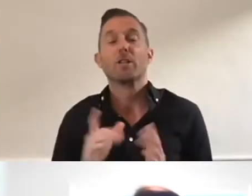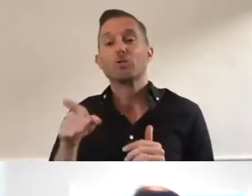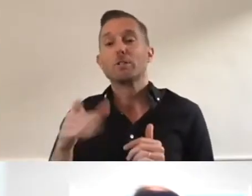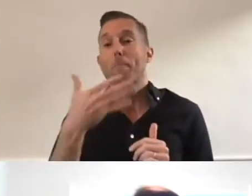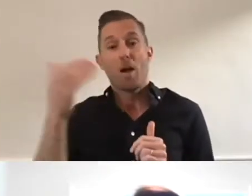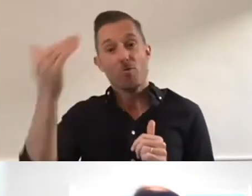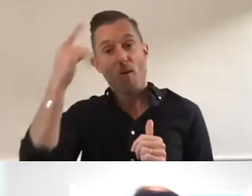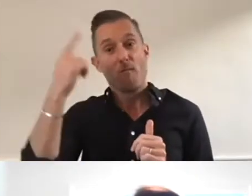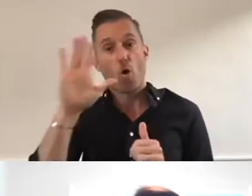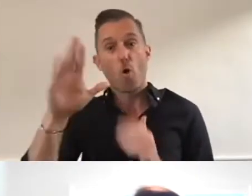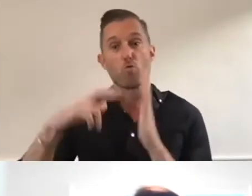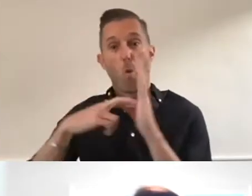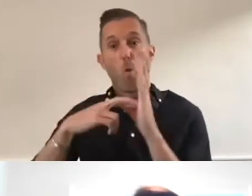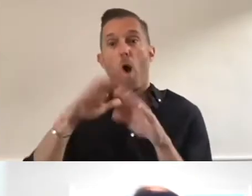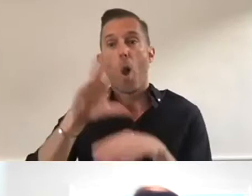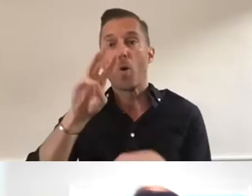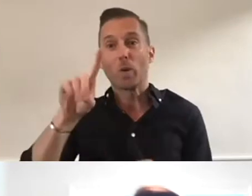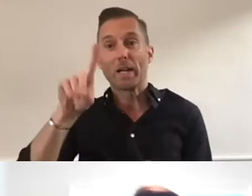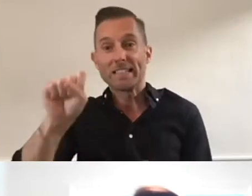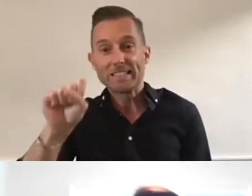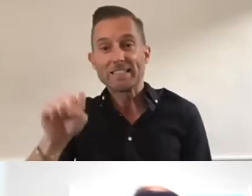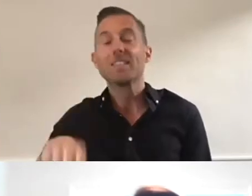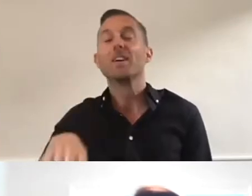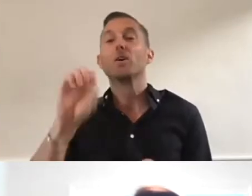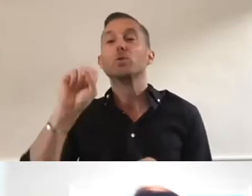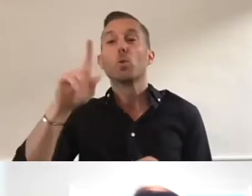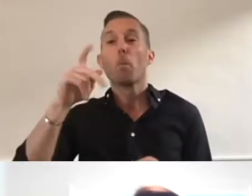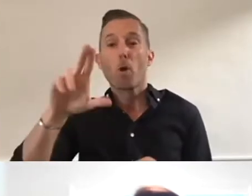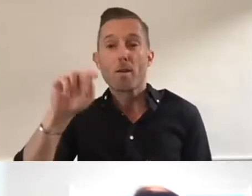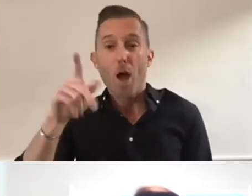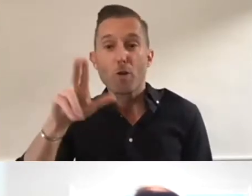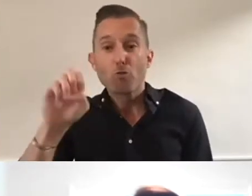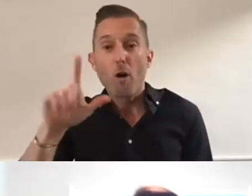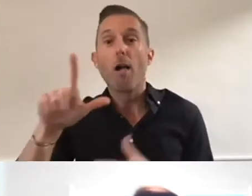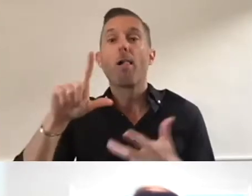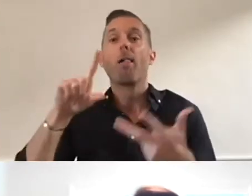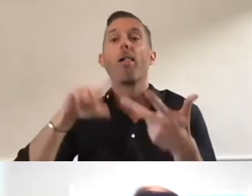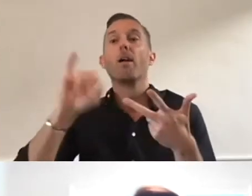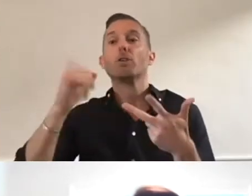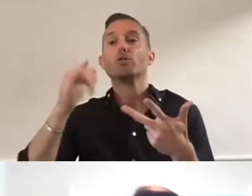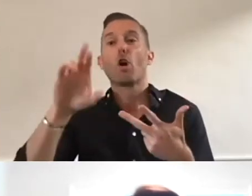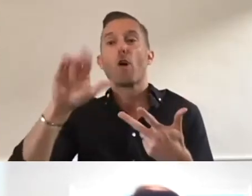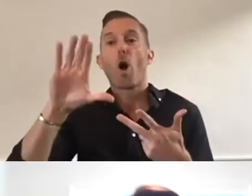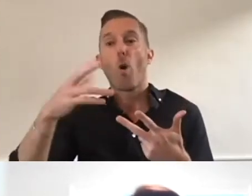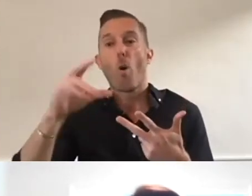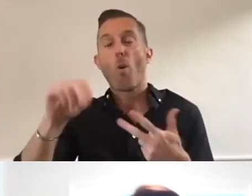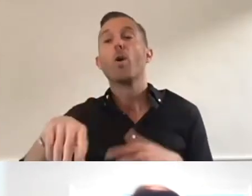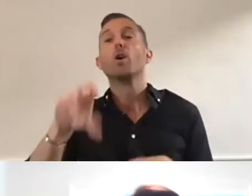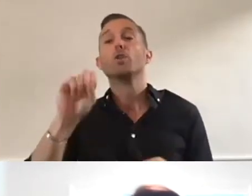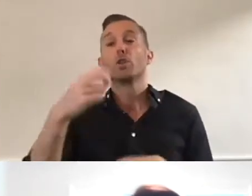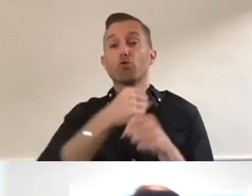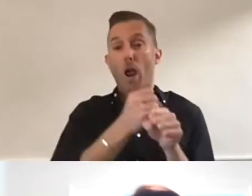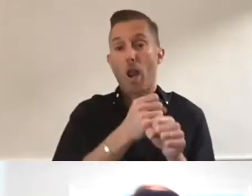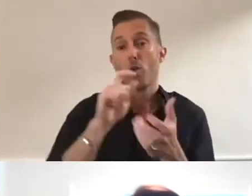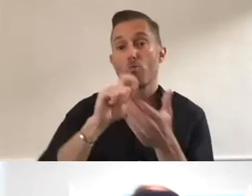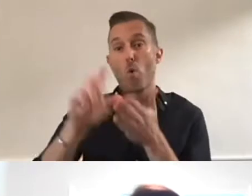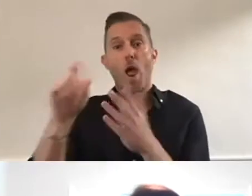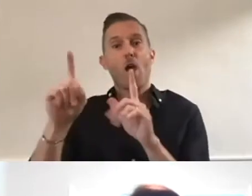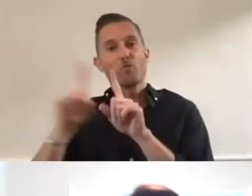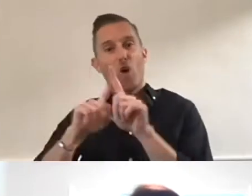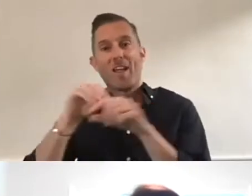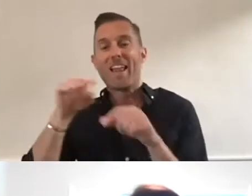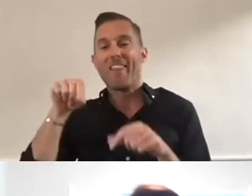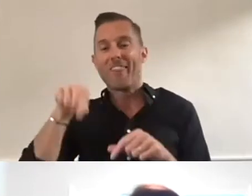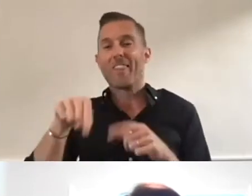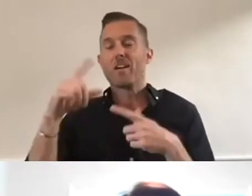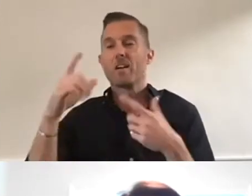her roles on Weeds, Supernatural, and Jericho. Shoshannah created, wrote, and starred in This Close